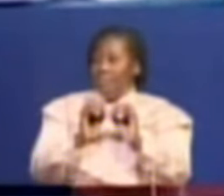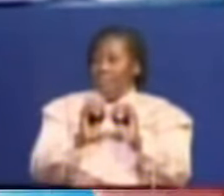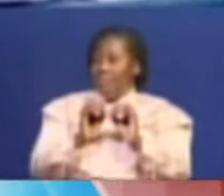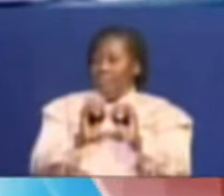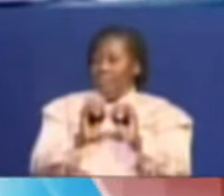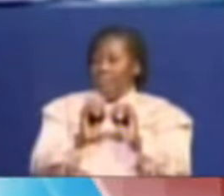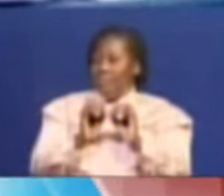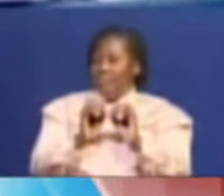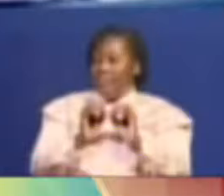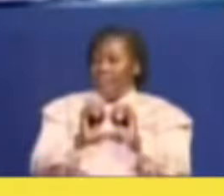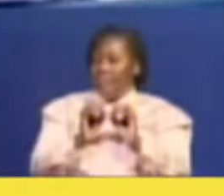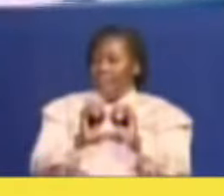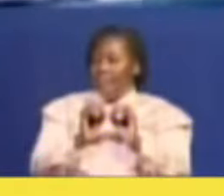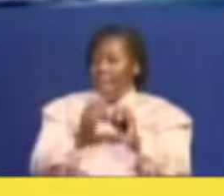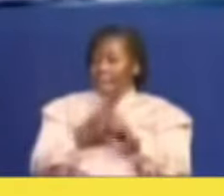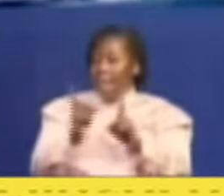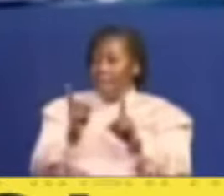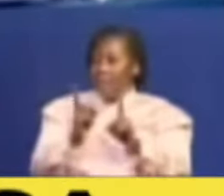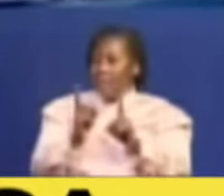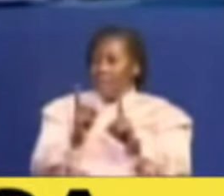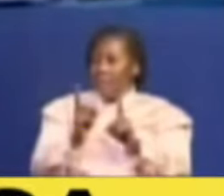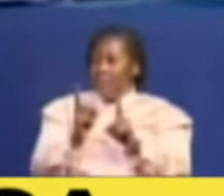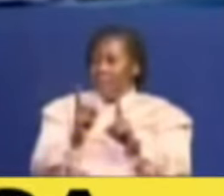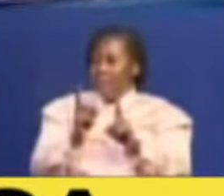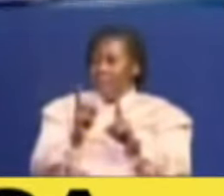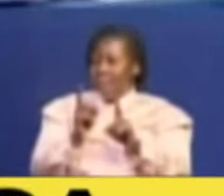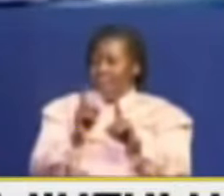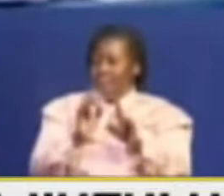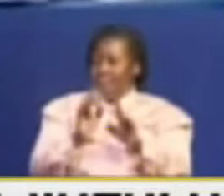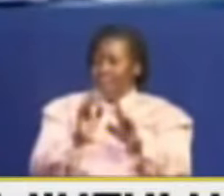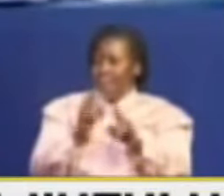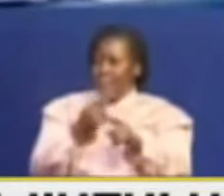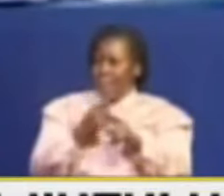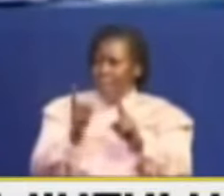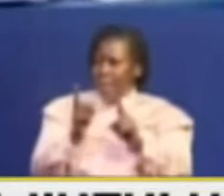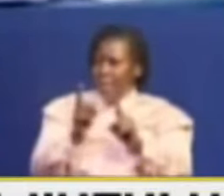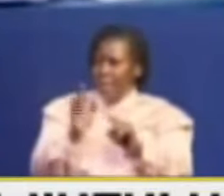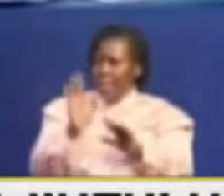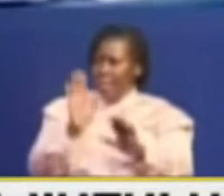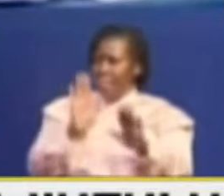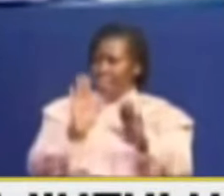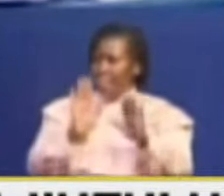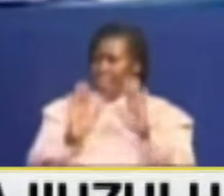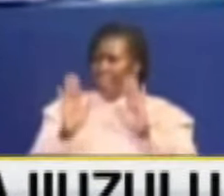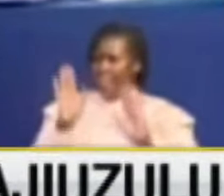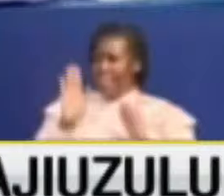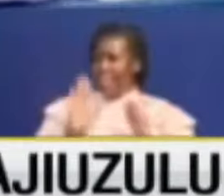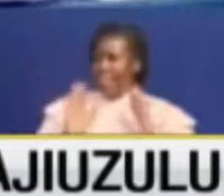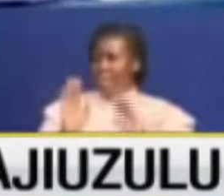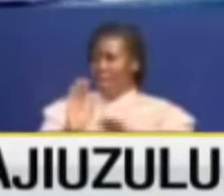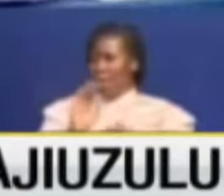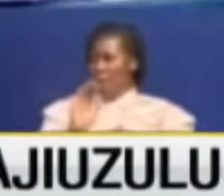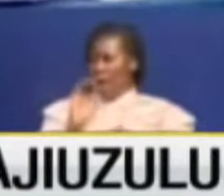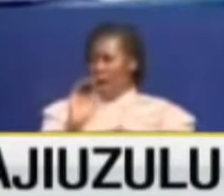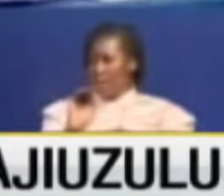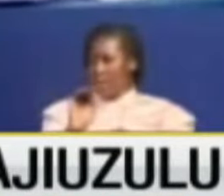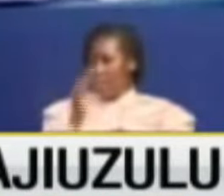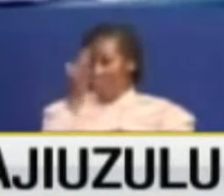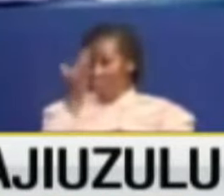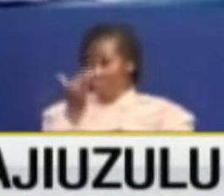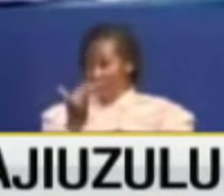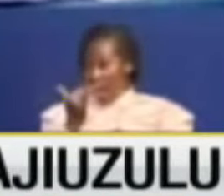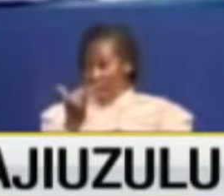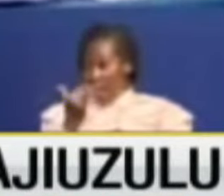House. But let me take a step back. Let me take a step back and ask, why did